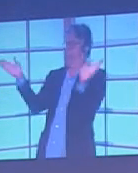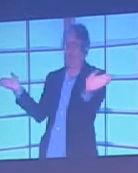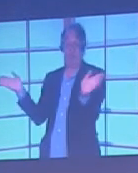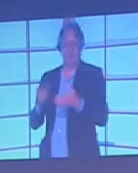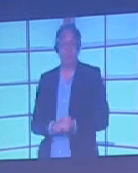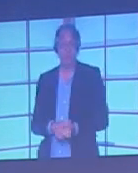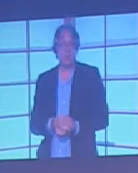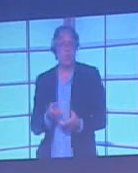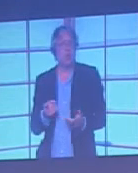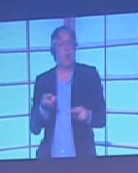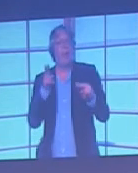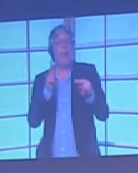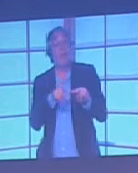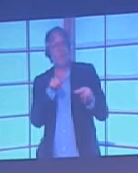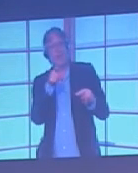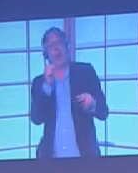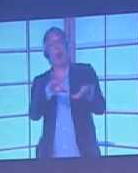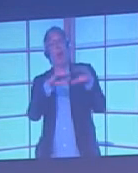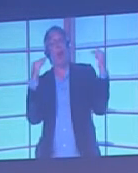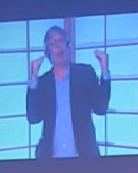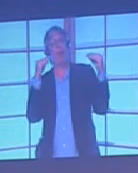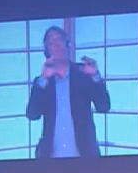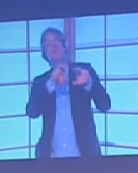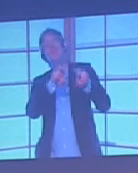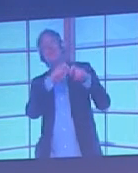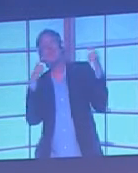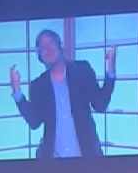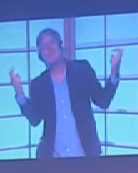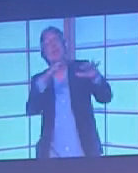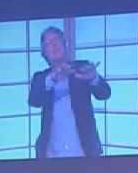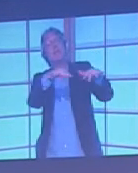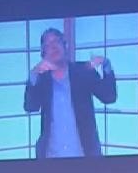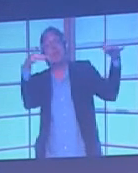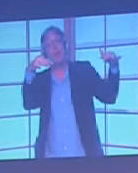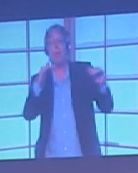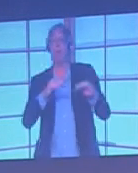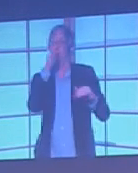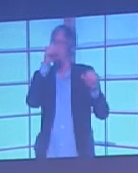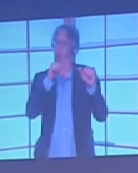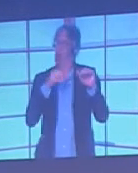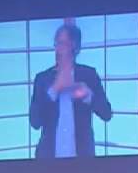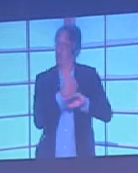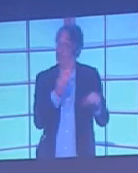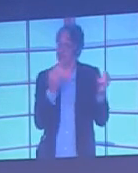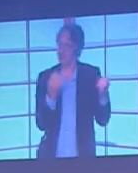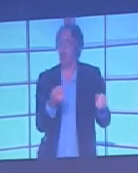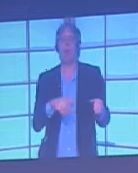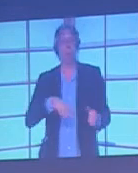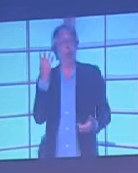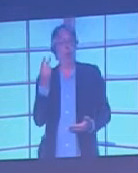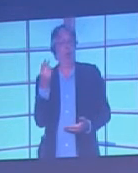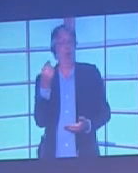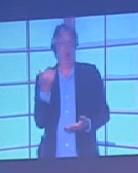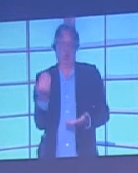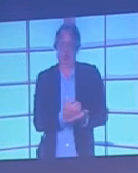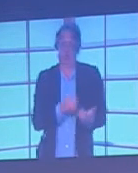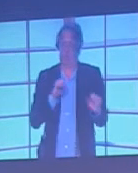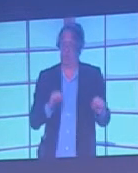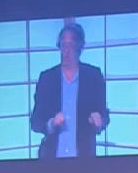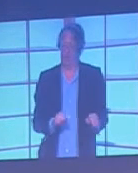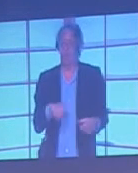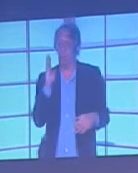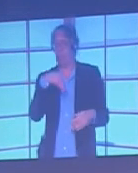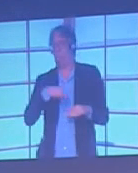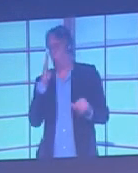If you have an accessible stadium or venue, it's more sustainable, it's more financially viable. In